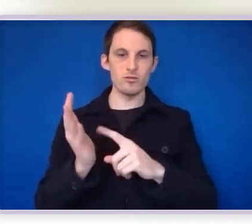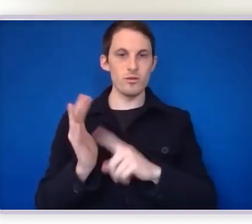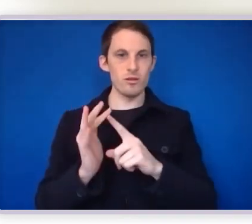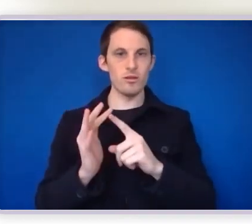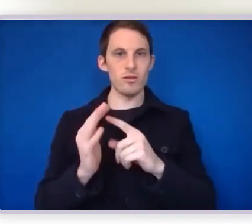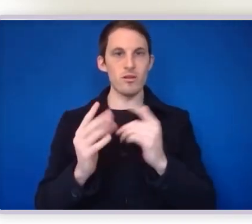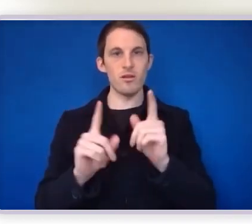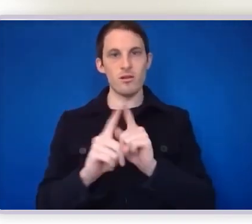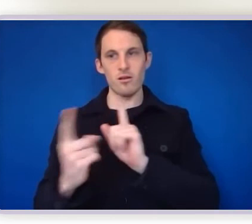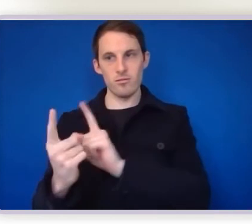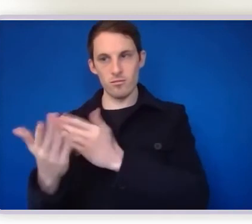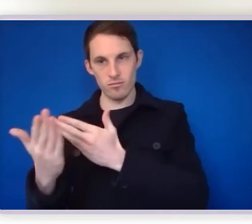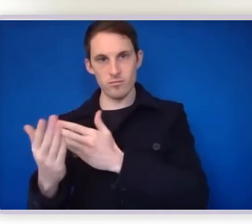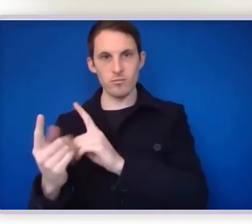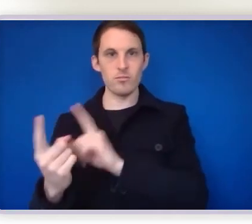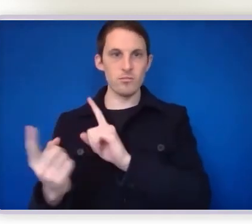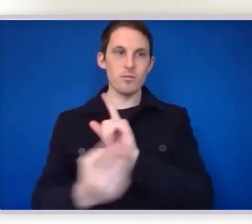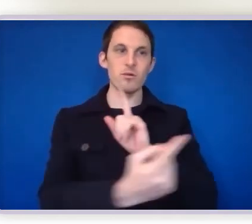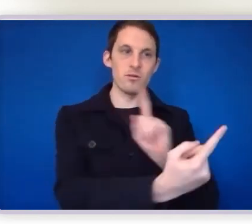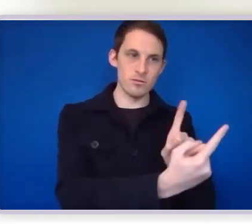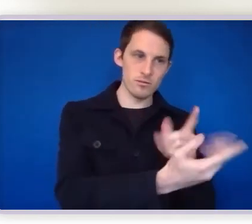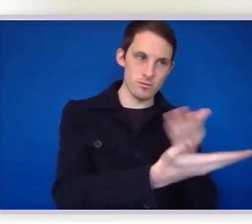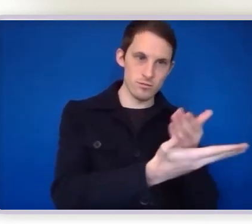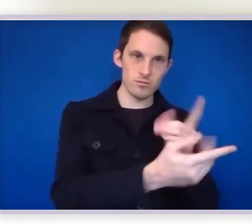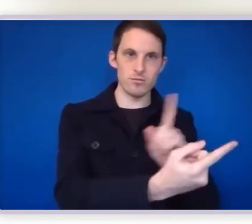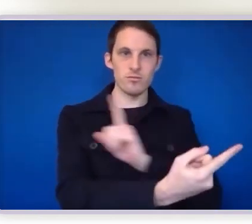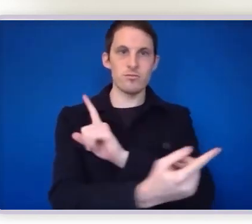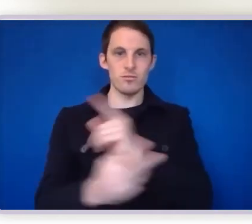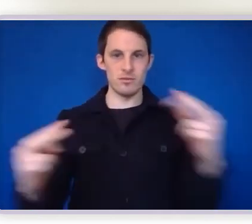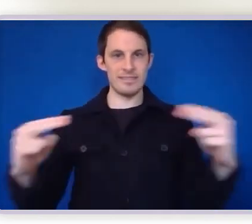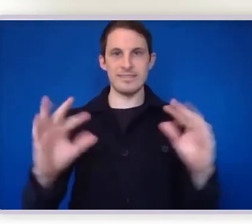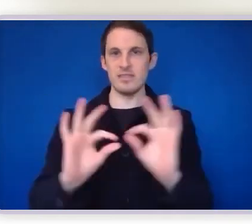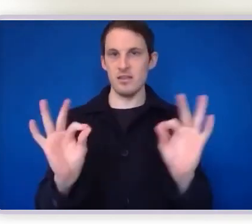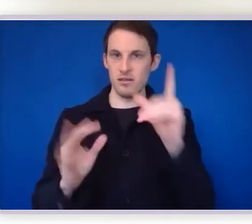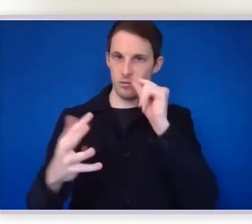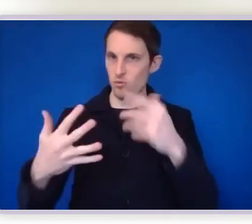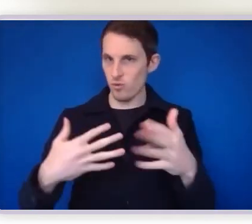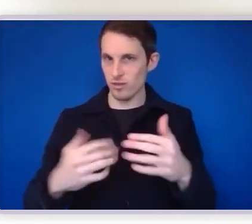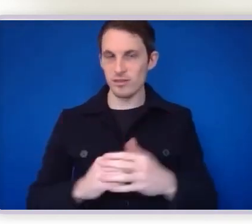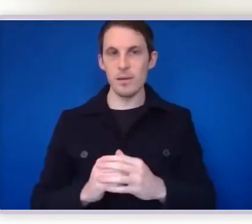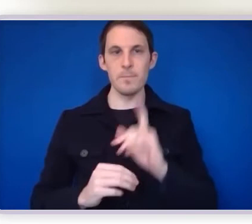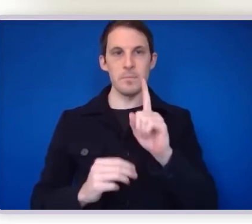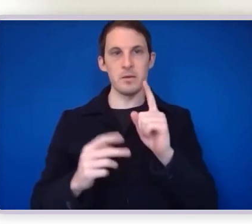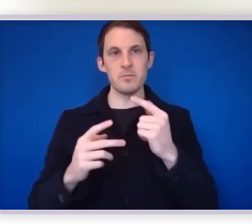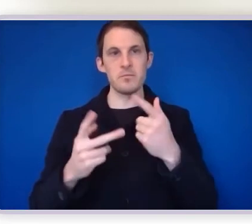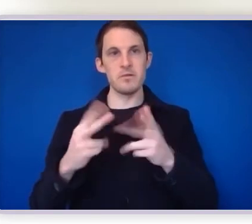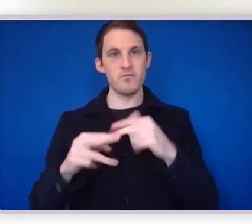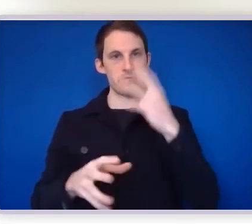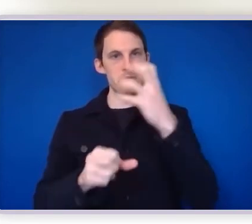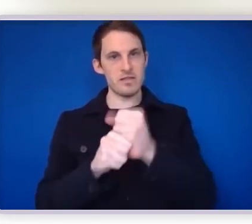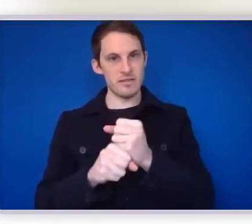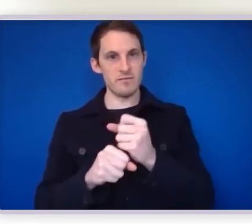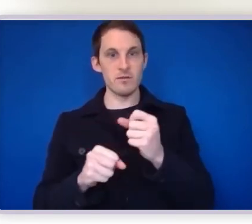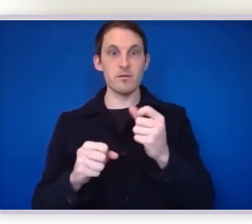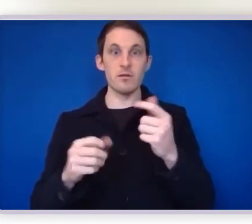we believe that the person with disability, the complainant, would be put at risk, then we would choose another method. But the main